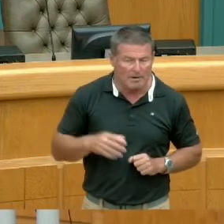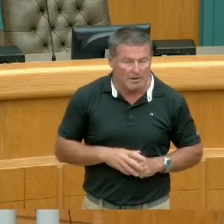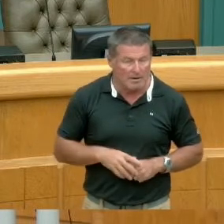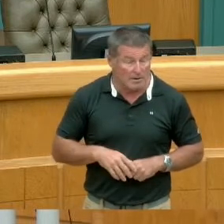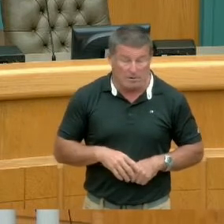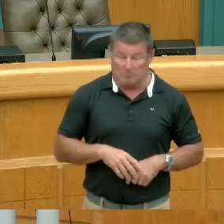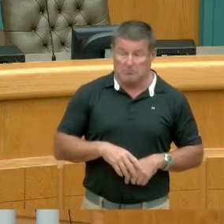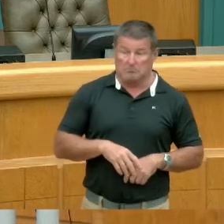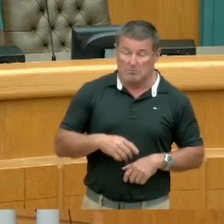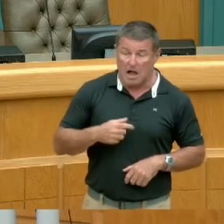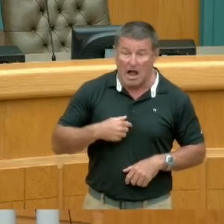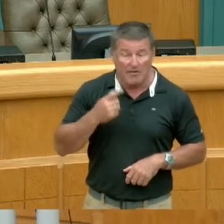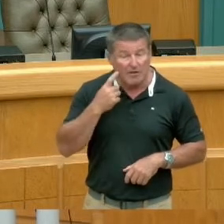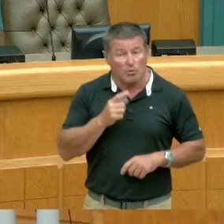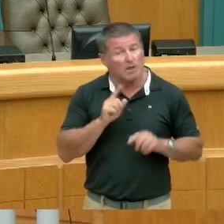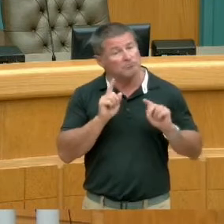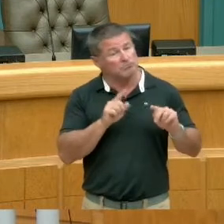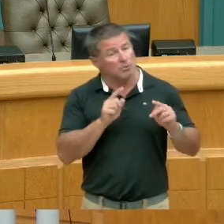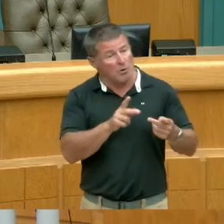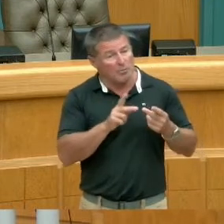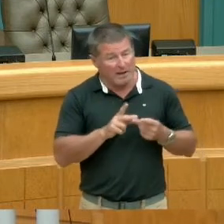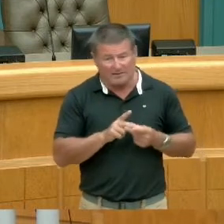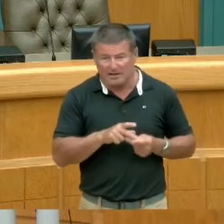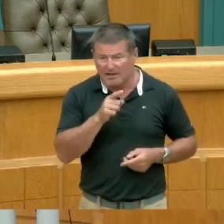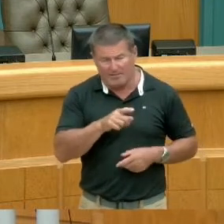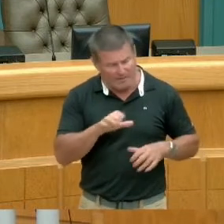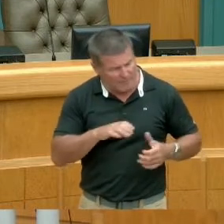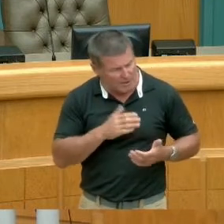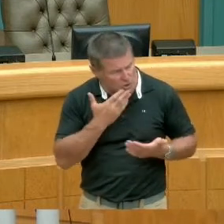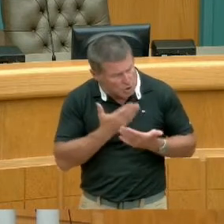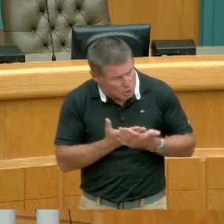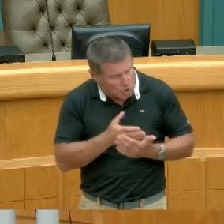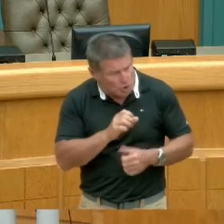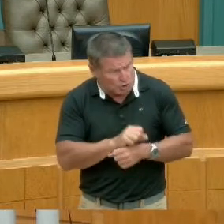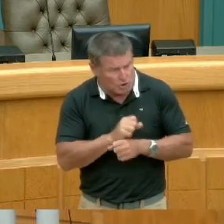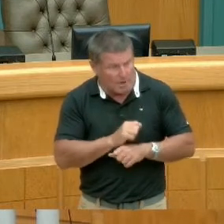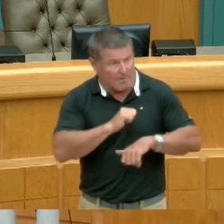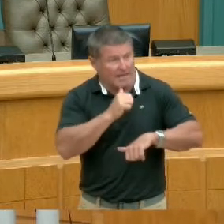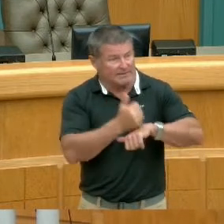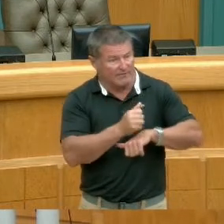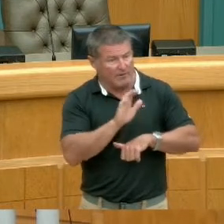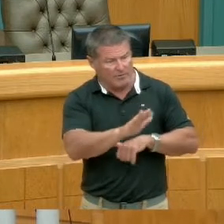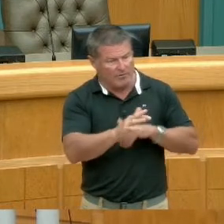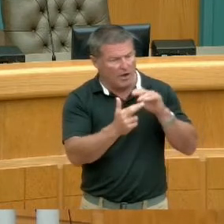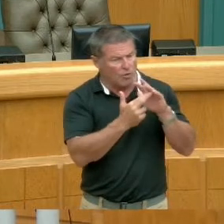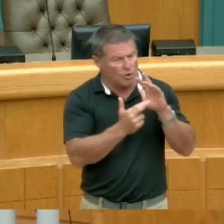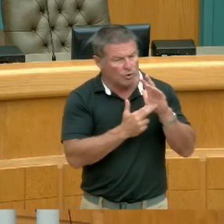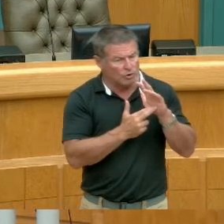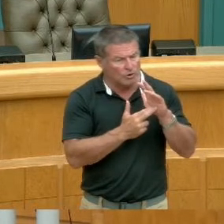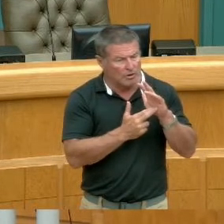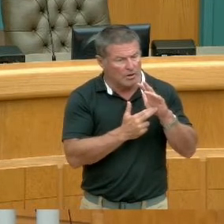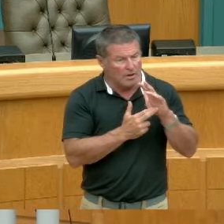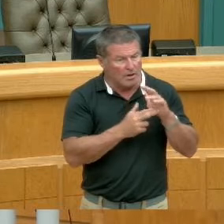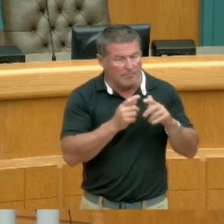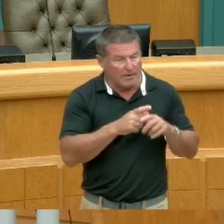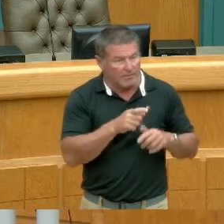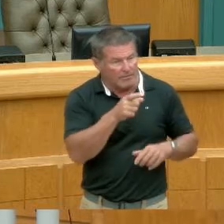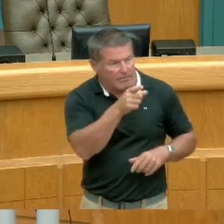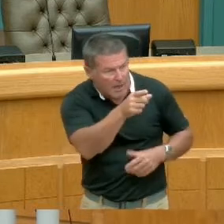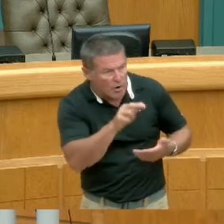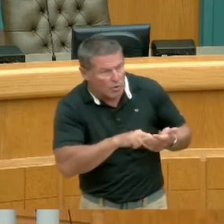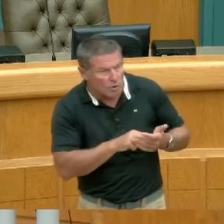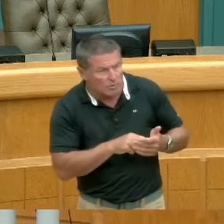often we patronize places and they've done a great job of putting their guidelines up, but then all of a sudden there could be a gap and there's